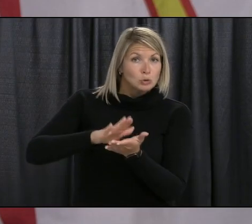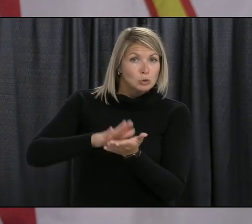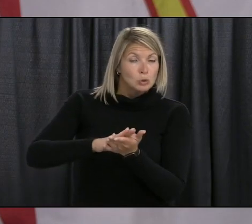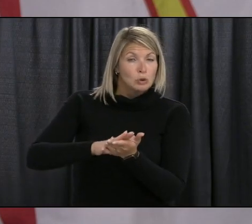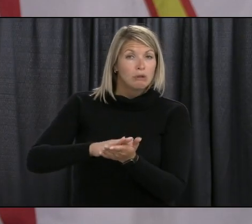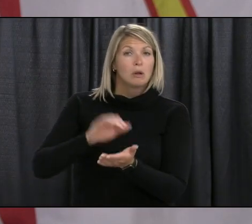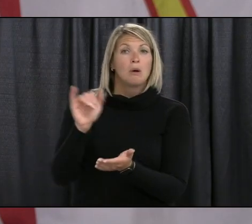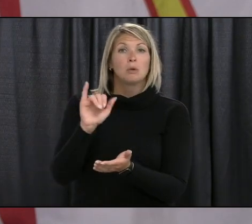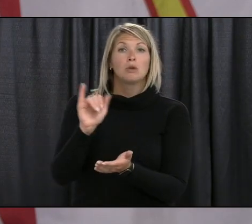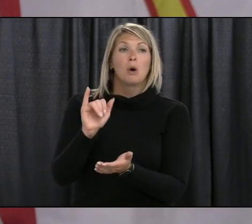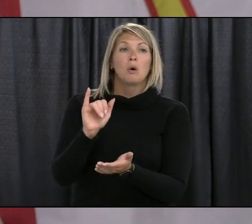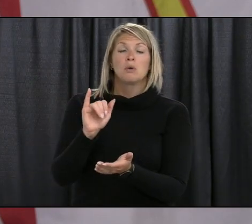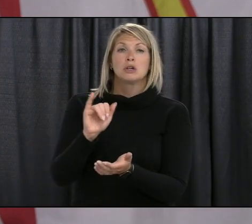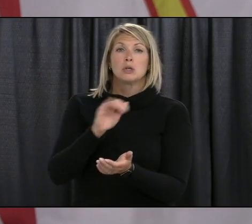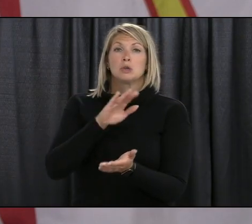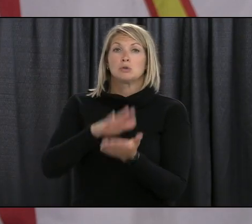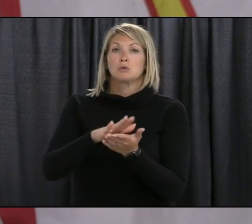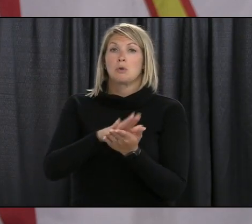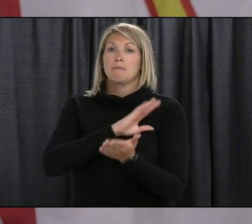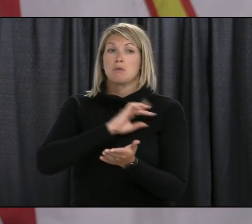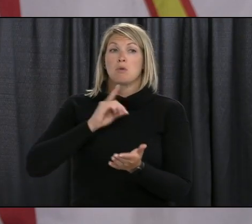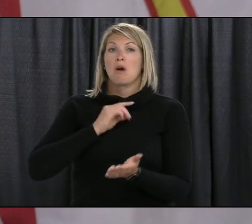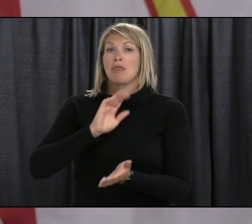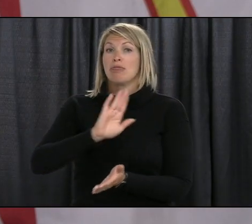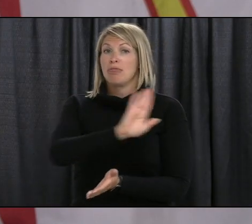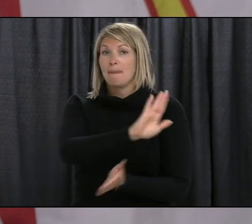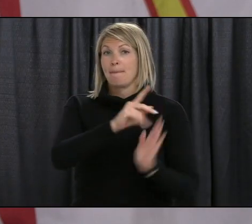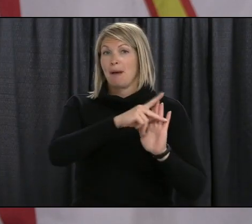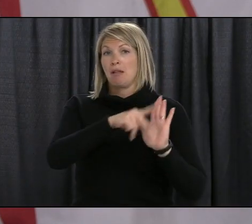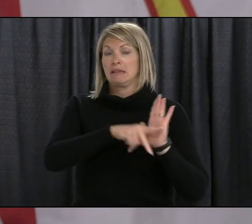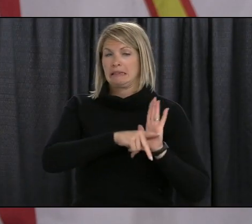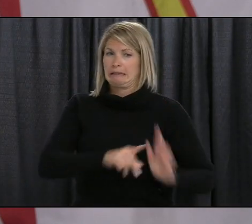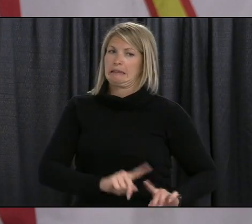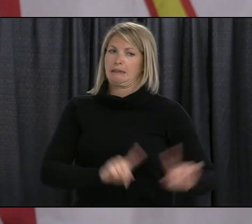does in terms of their policies, that's a different question.